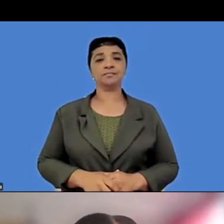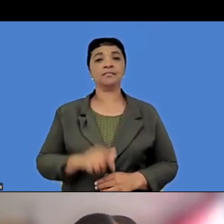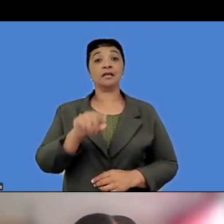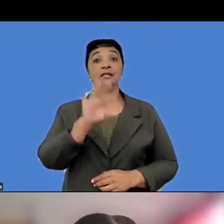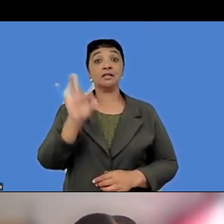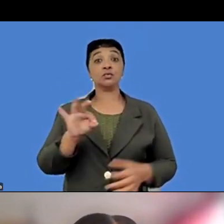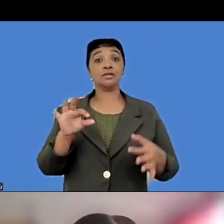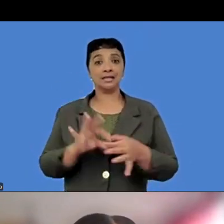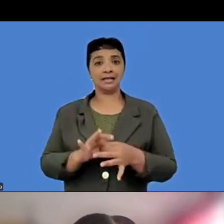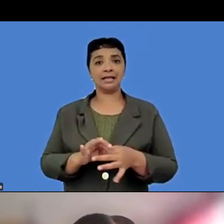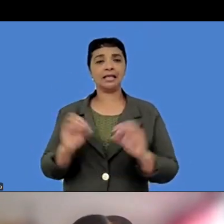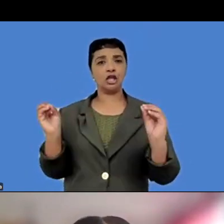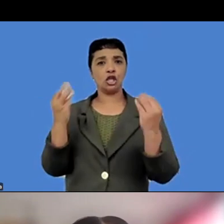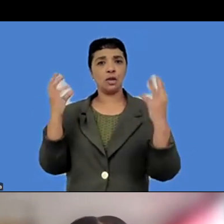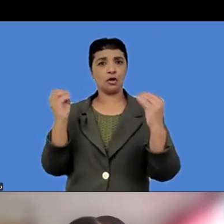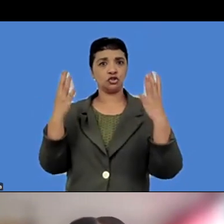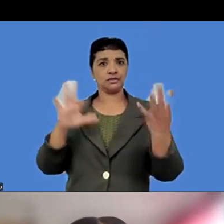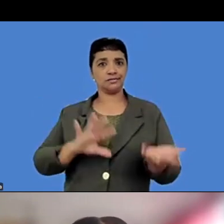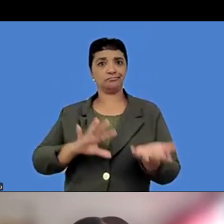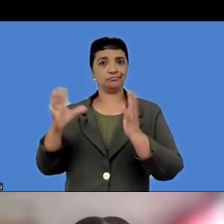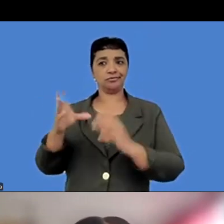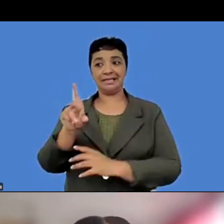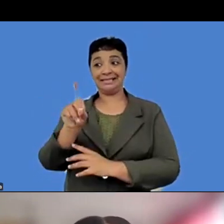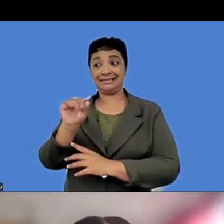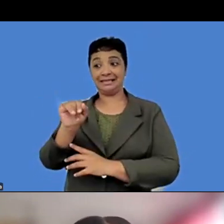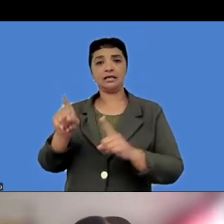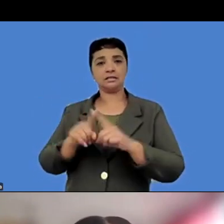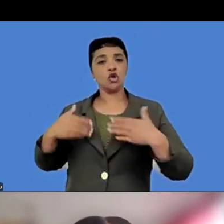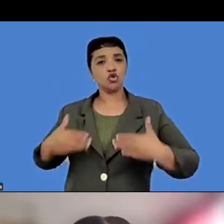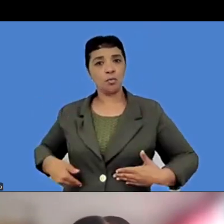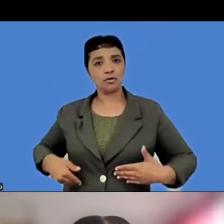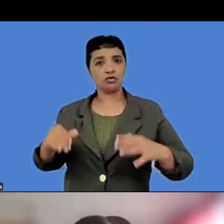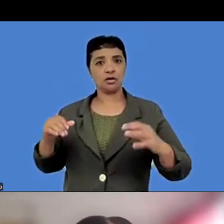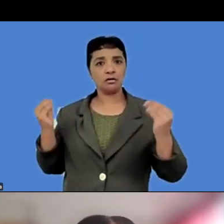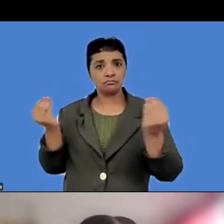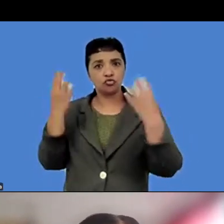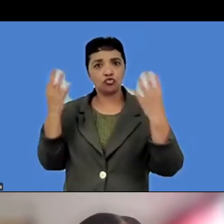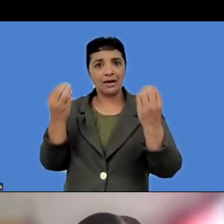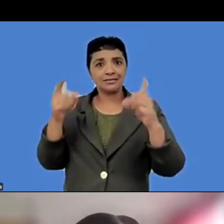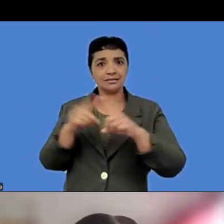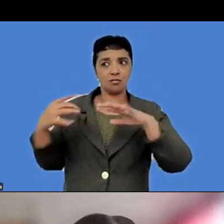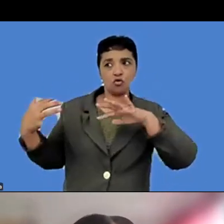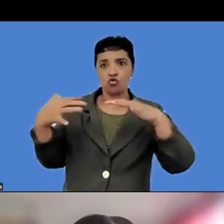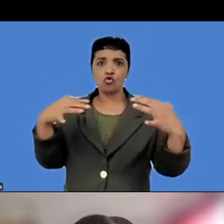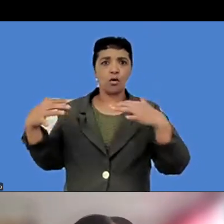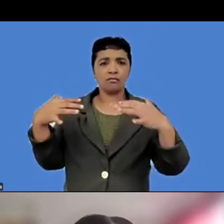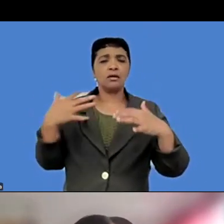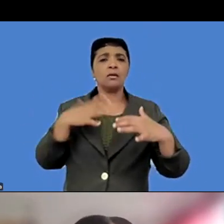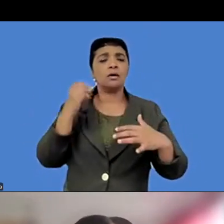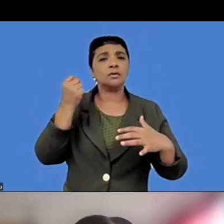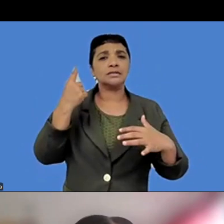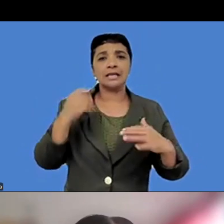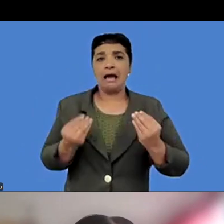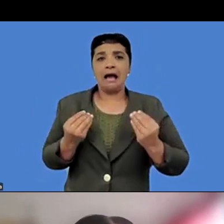emergency deinstitutionalization during humanitarian crisis and conflicts, what are the most effective strategies